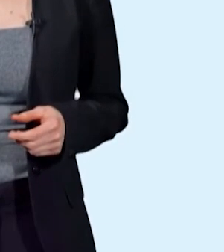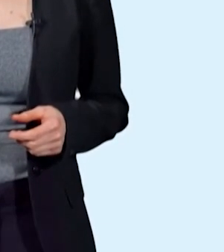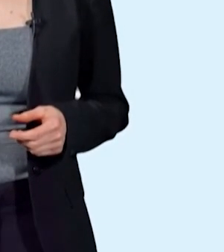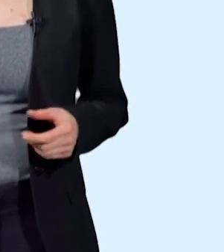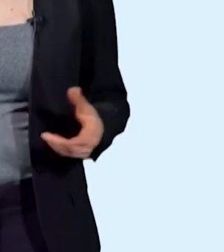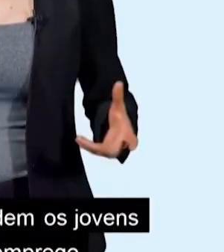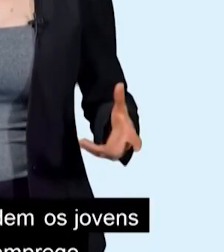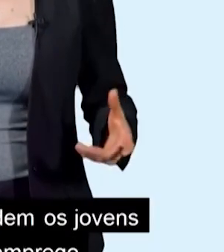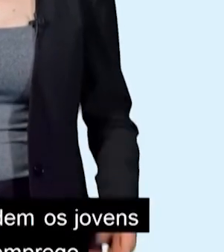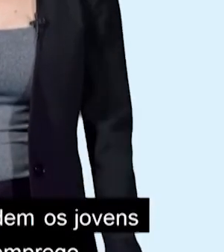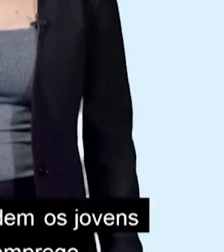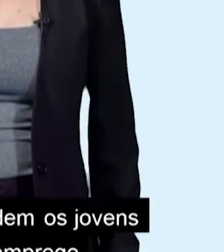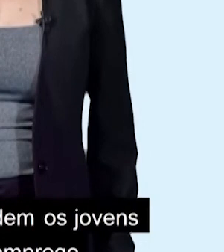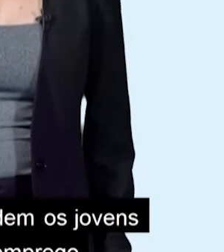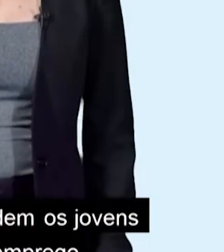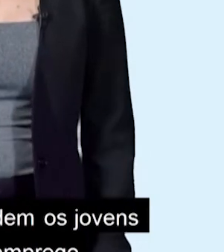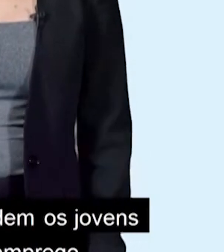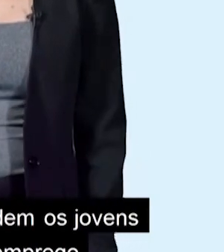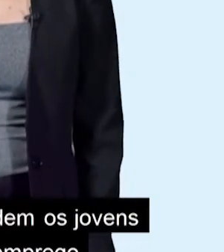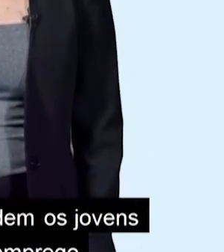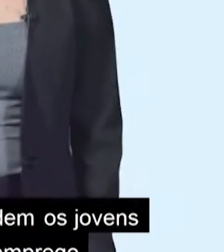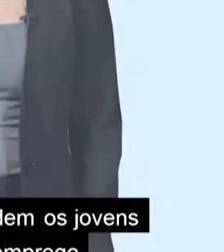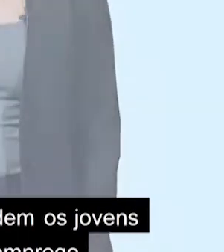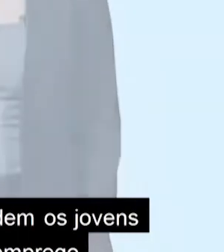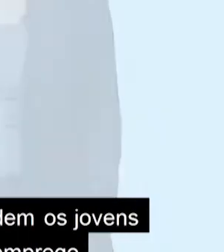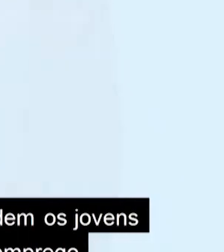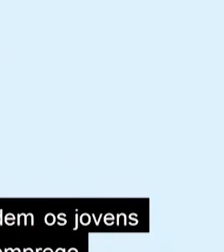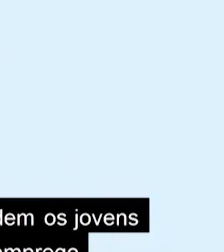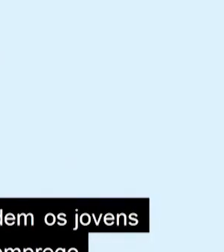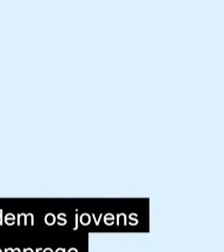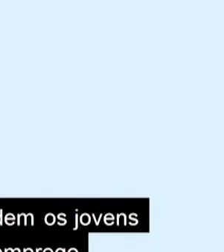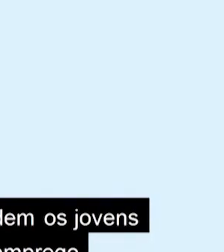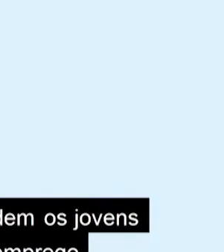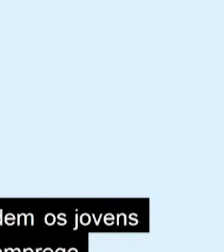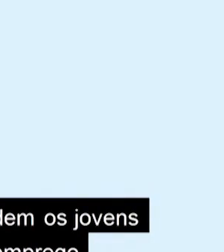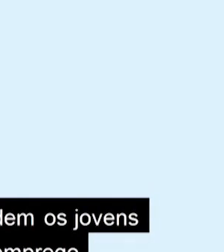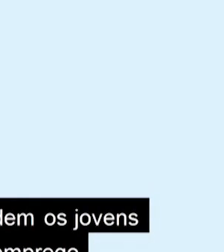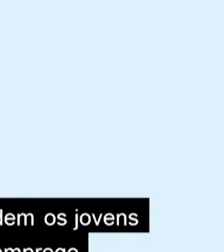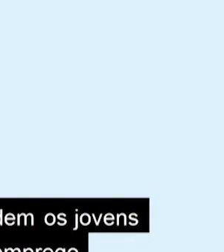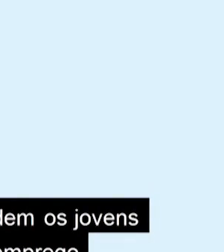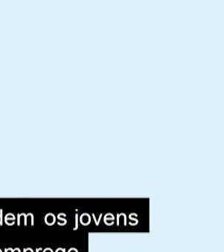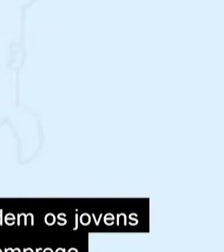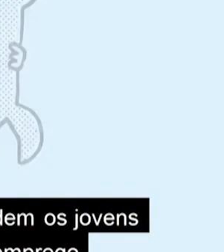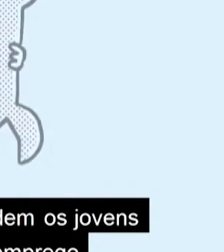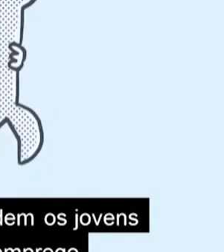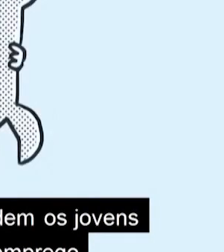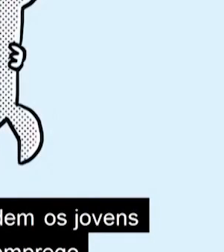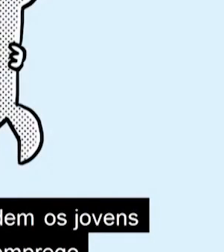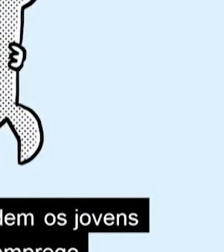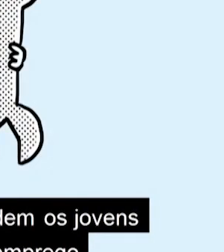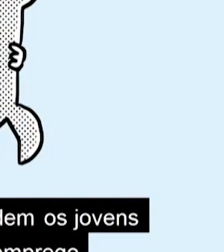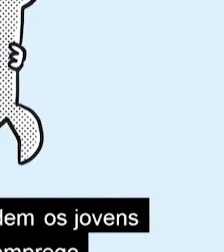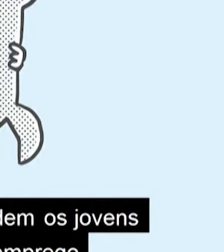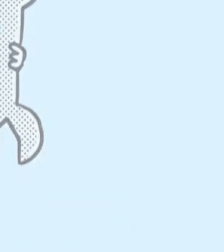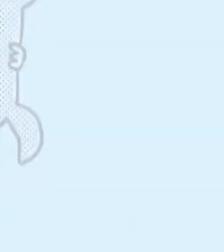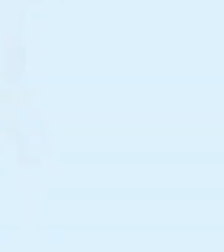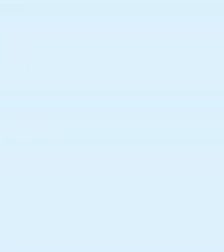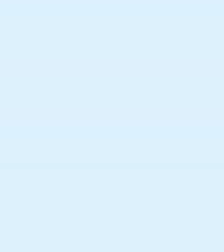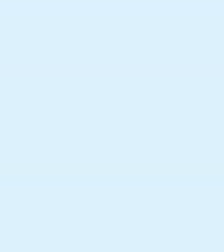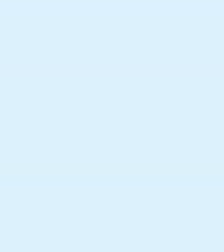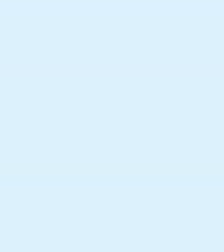feet. The initiative requires governments to set up programs that help young people find education, training, or